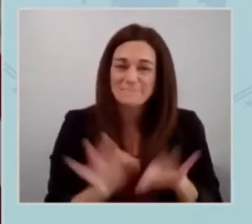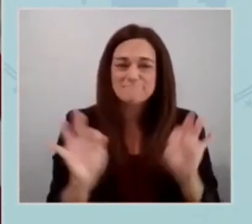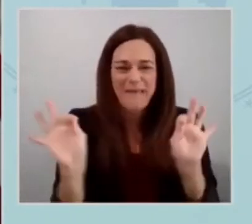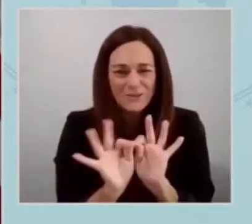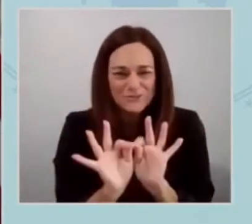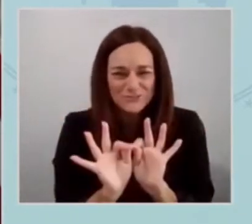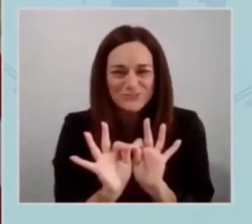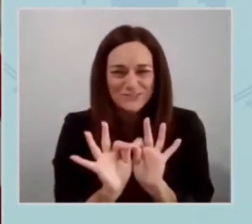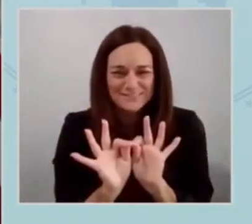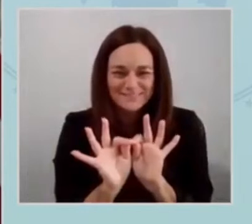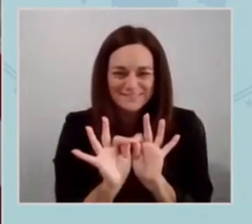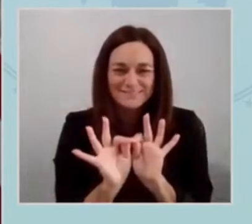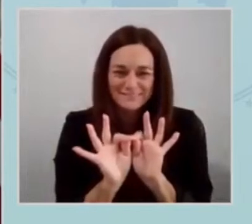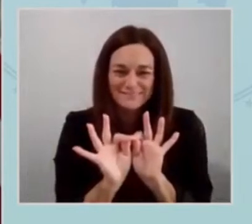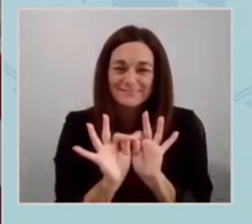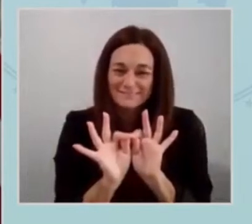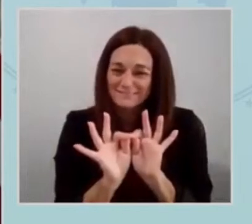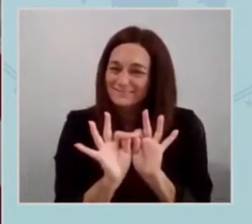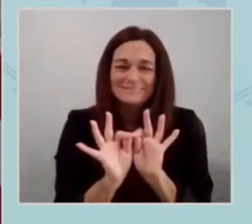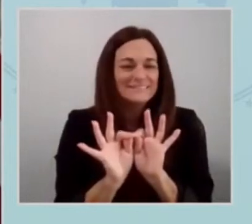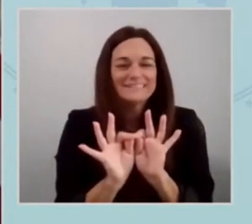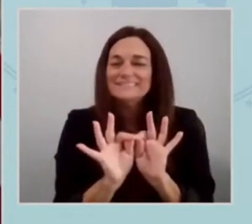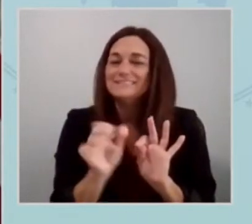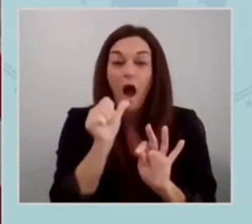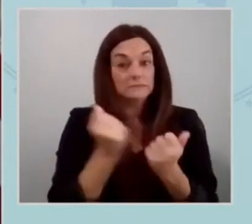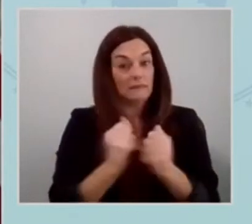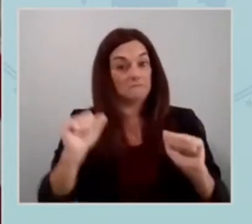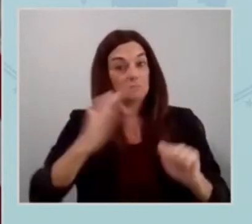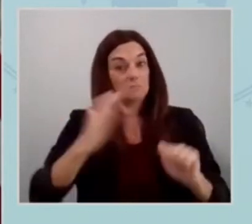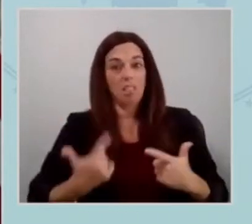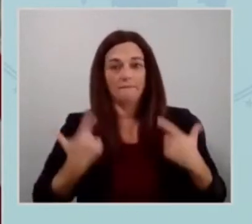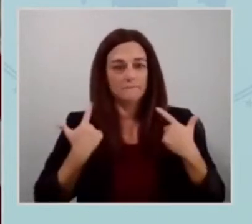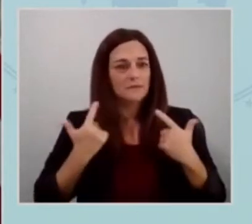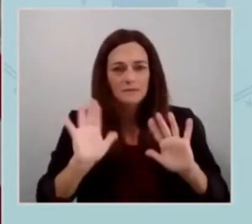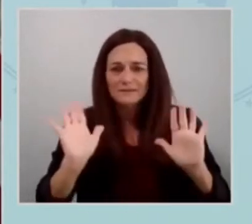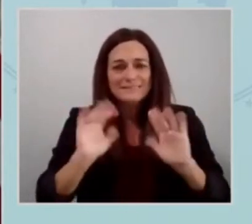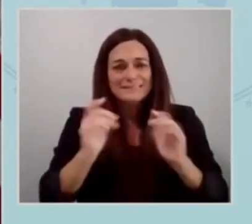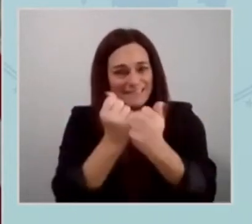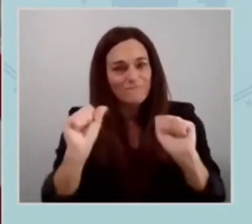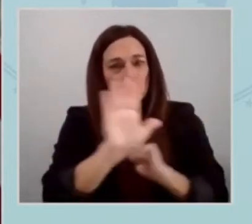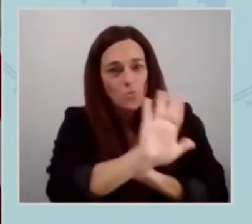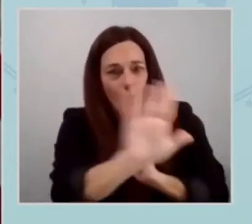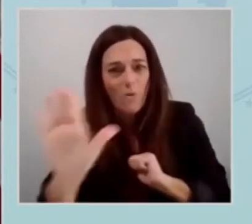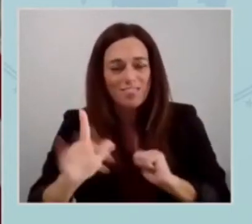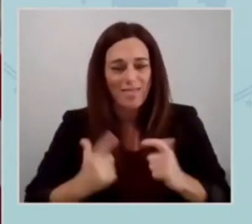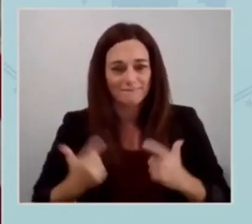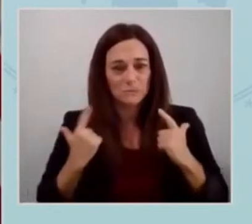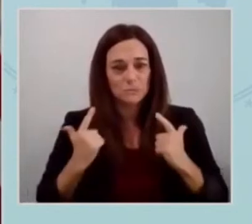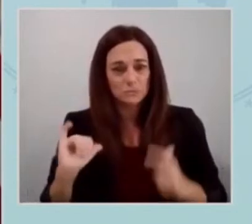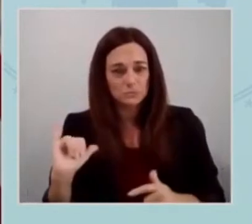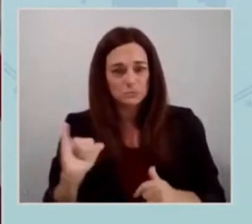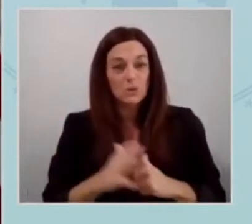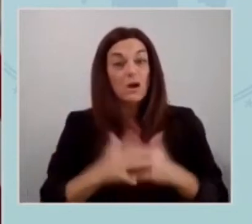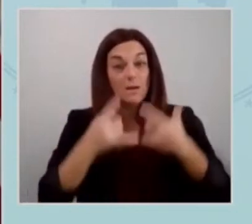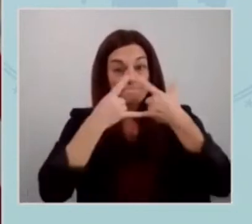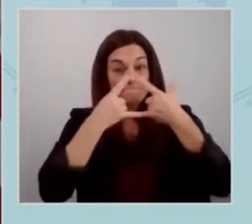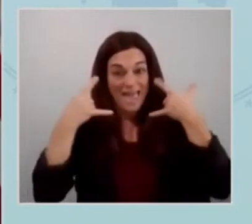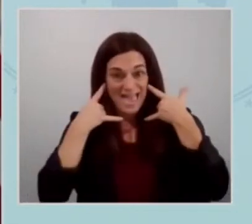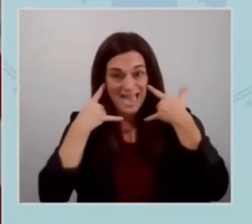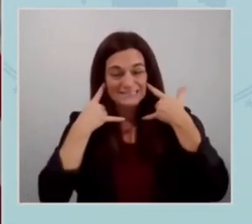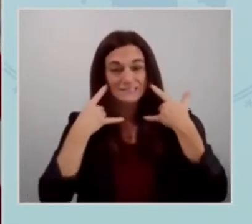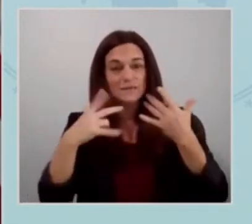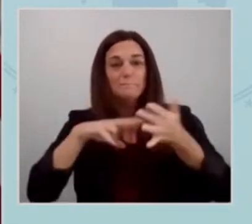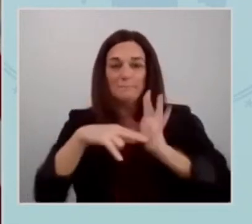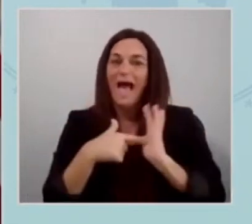this mask. But let me tell you something. It matters. It's not about saving my life. It's